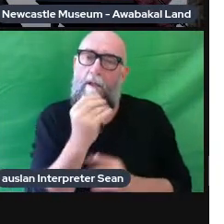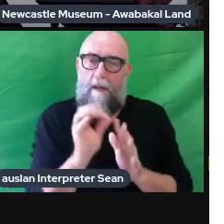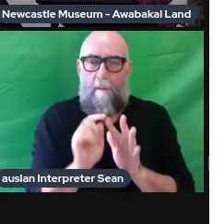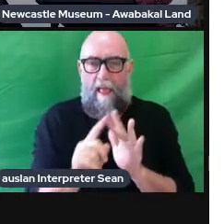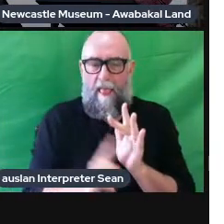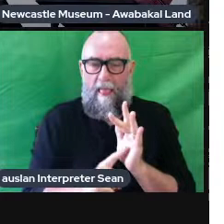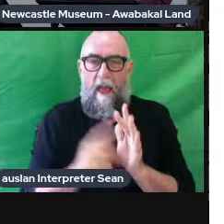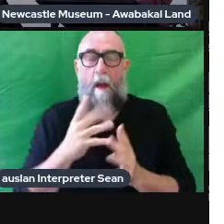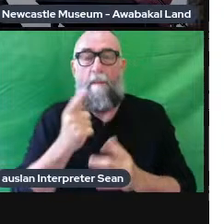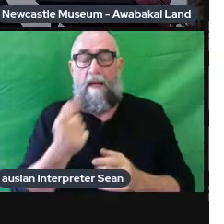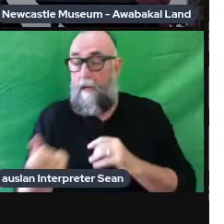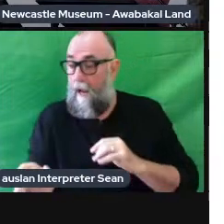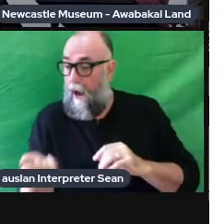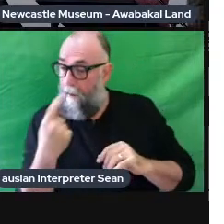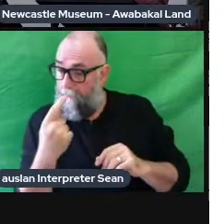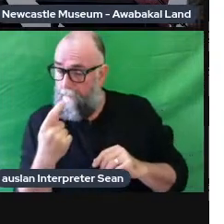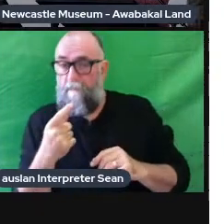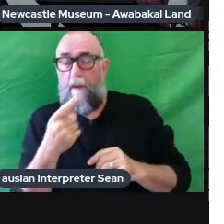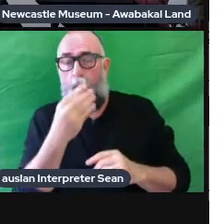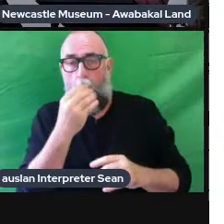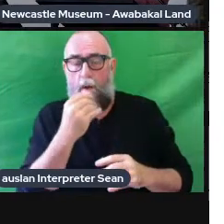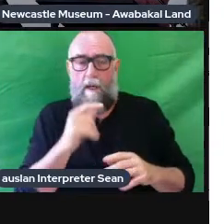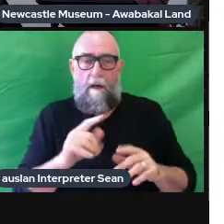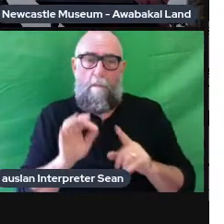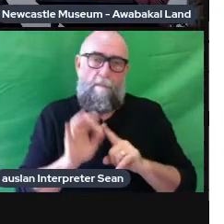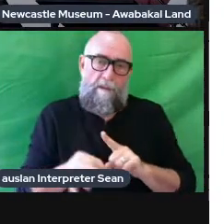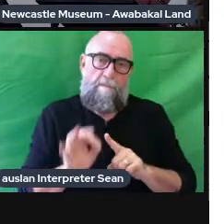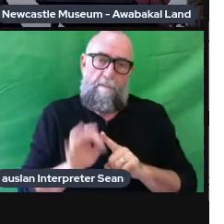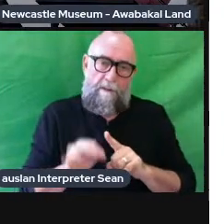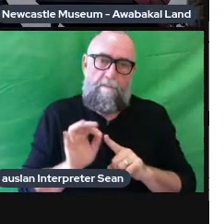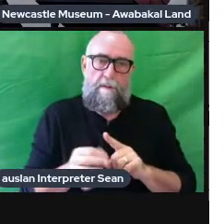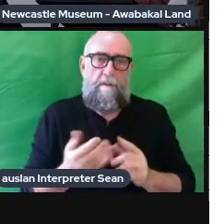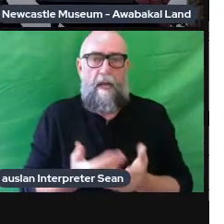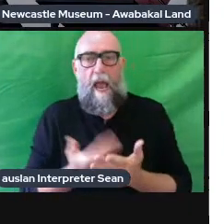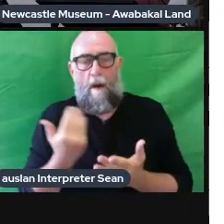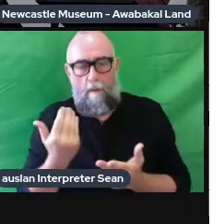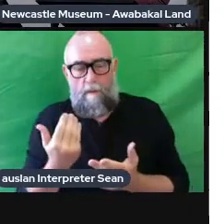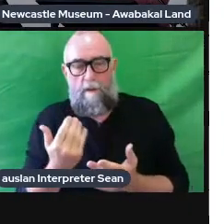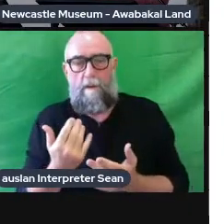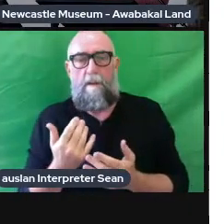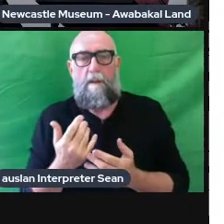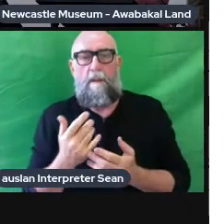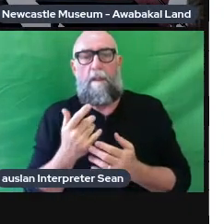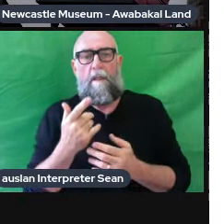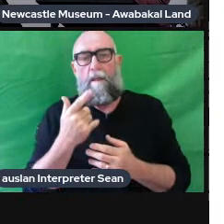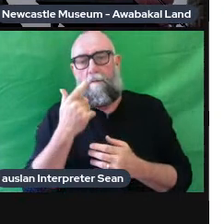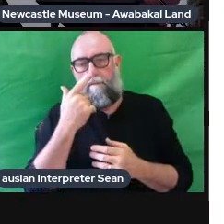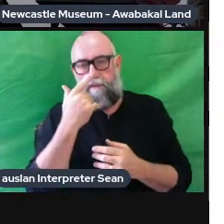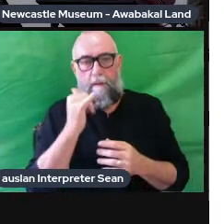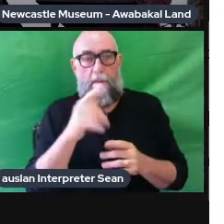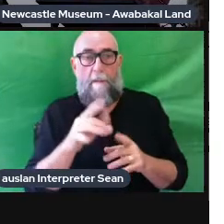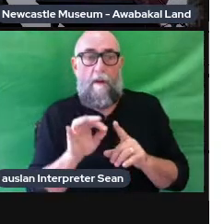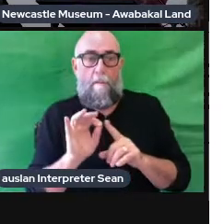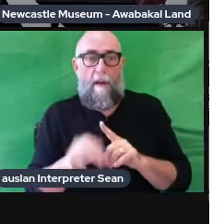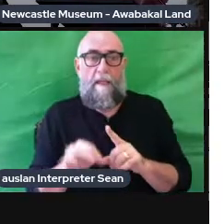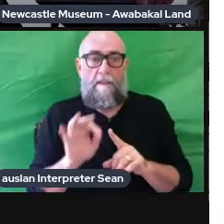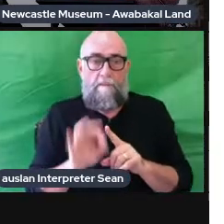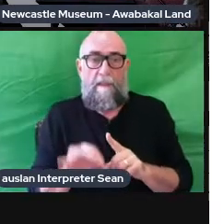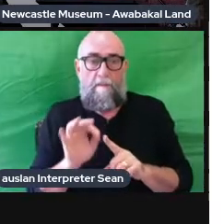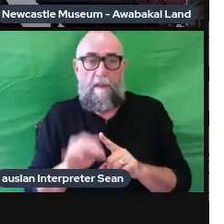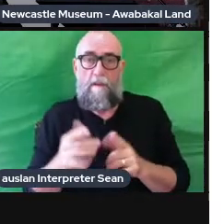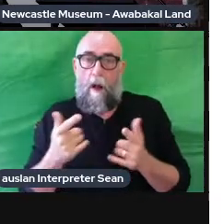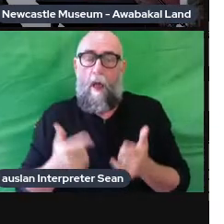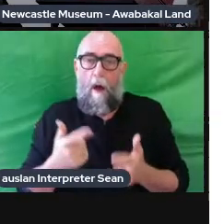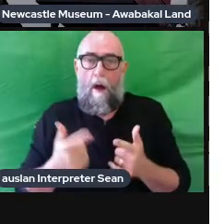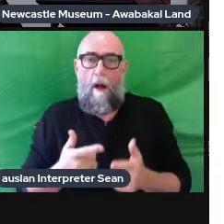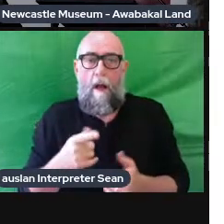the circulation. Unfortunately, one of the unwanted effects is perhaps peeing a little bit too much, but at least you know that